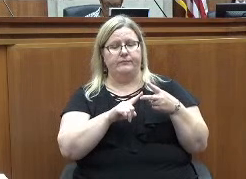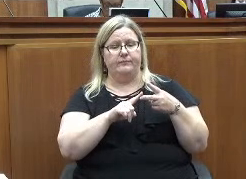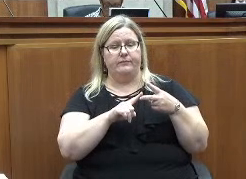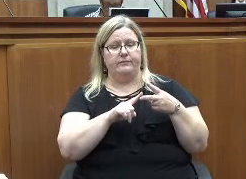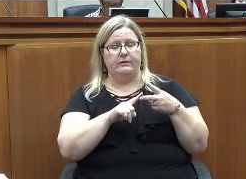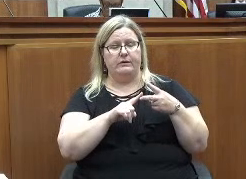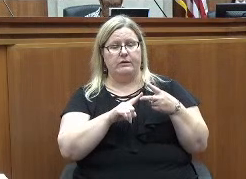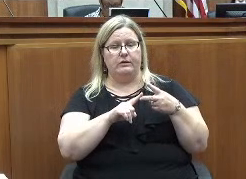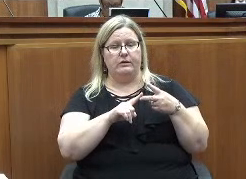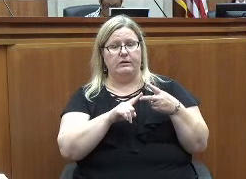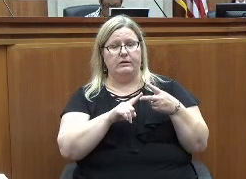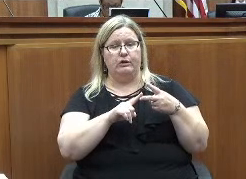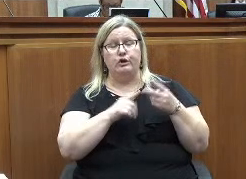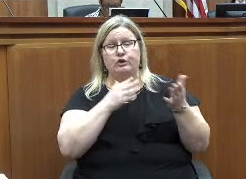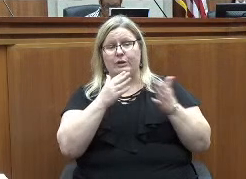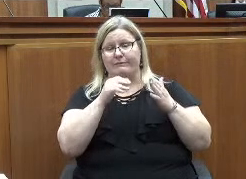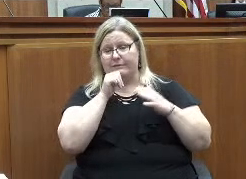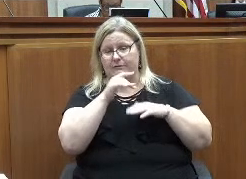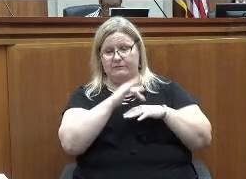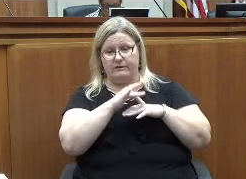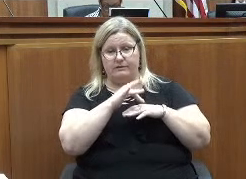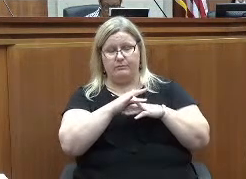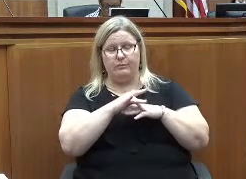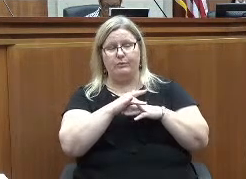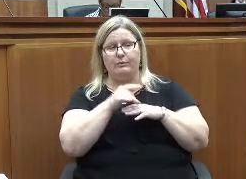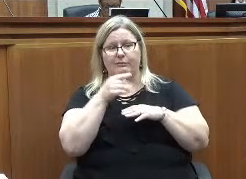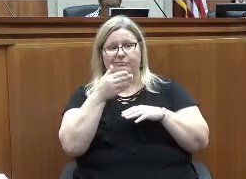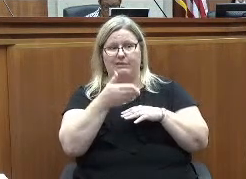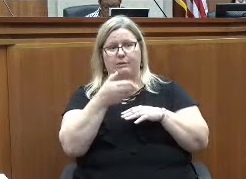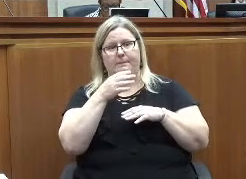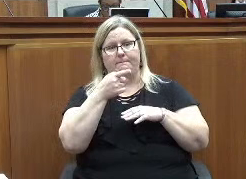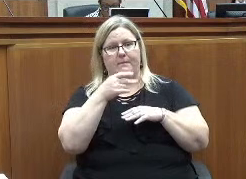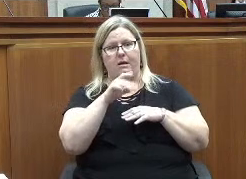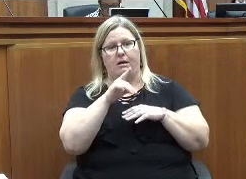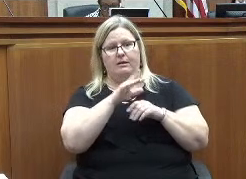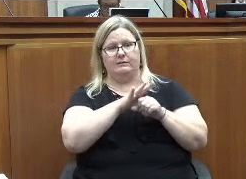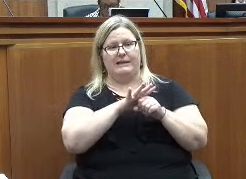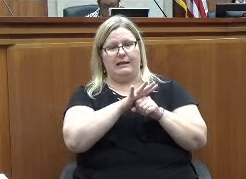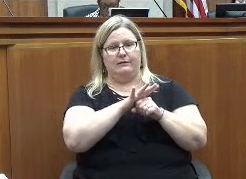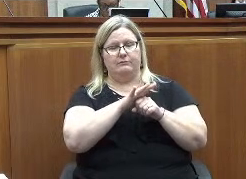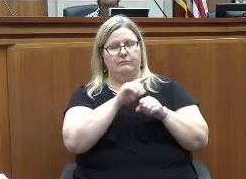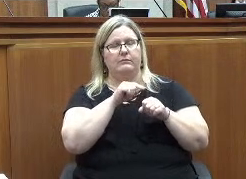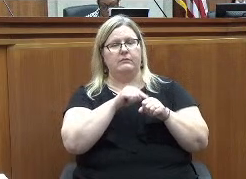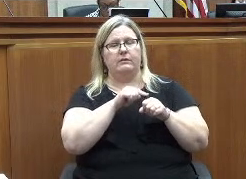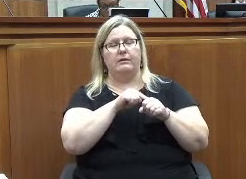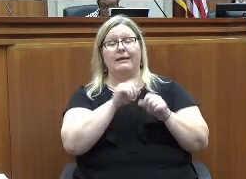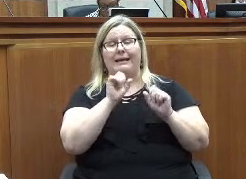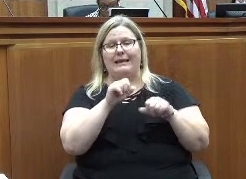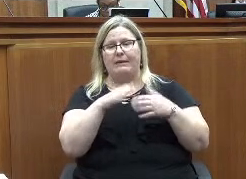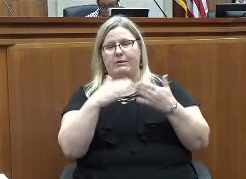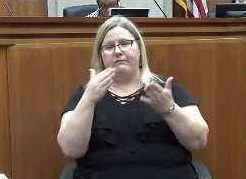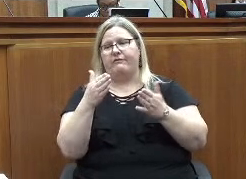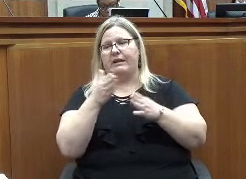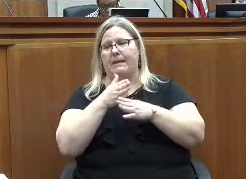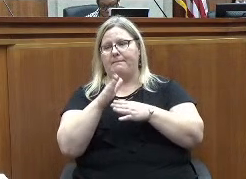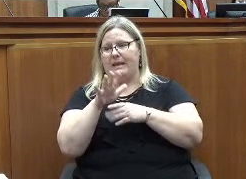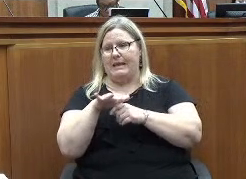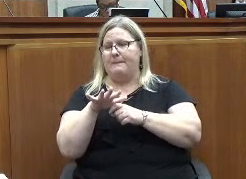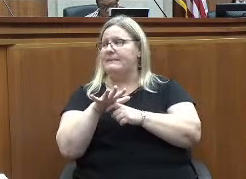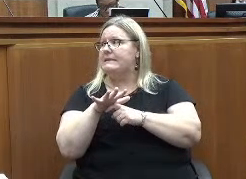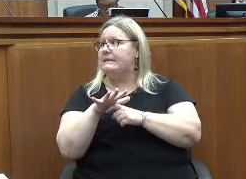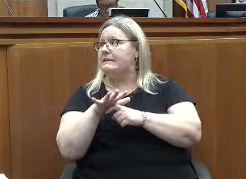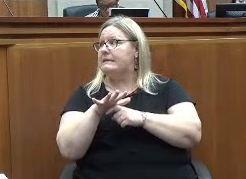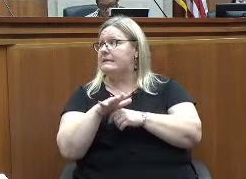that services that are not available at the learning pod site may be provided at the main